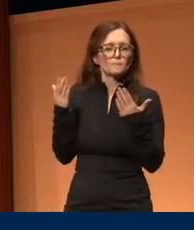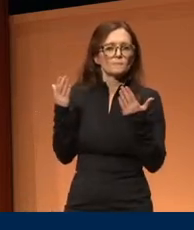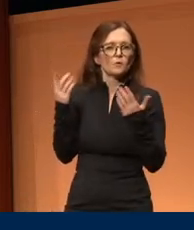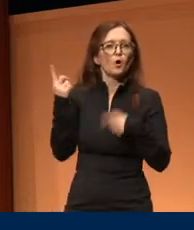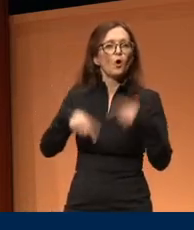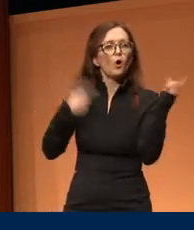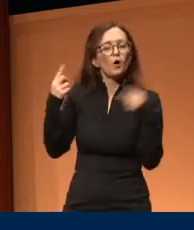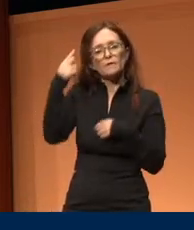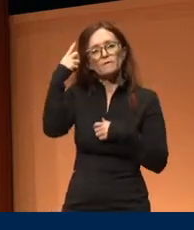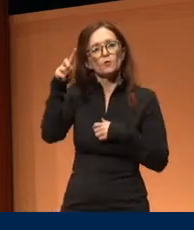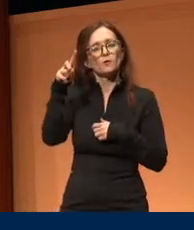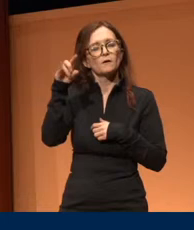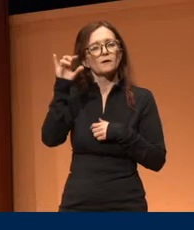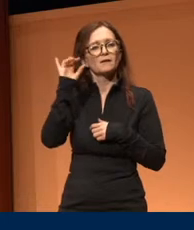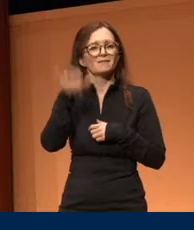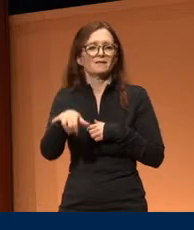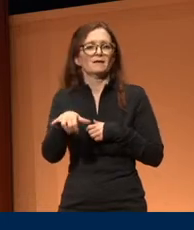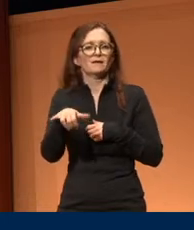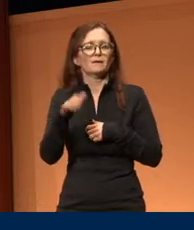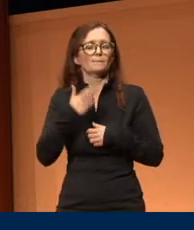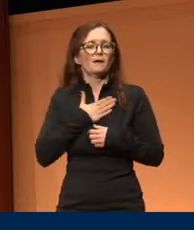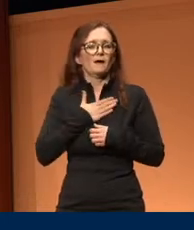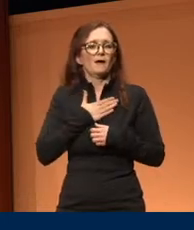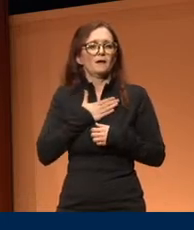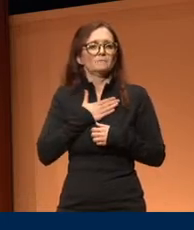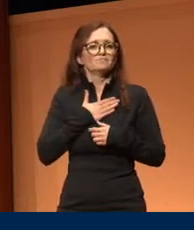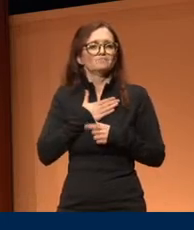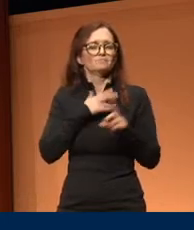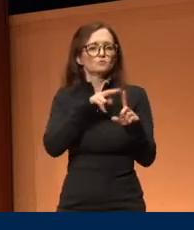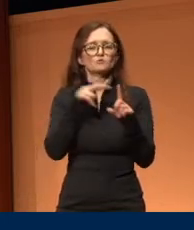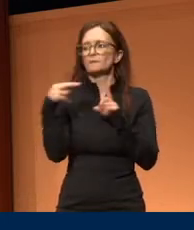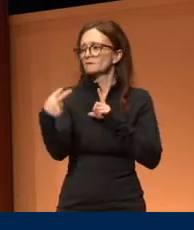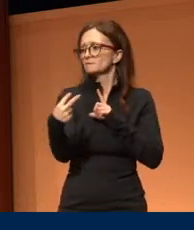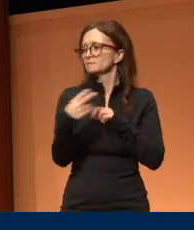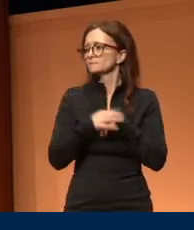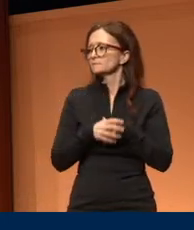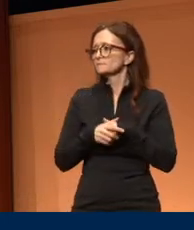argue for. That's my position.